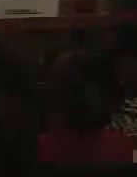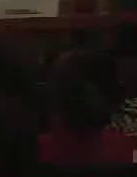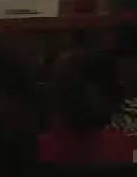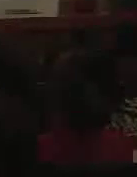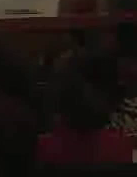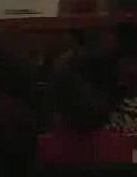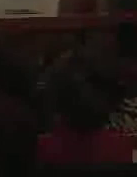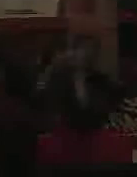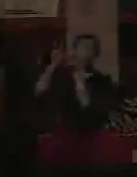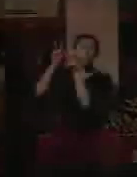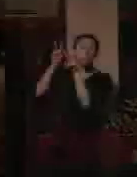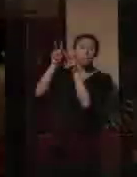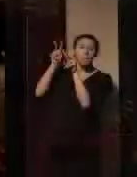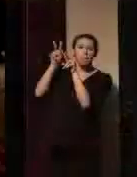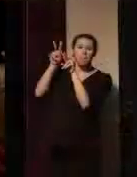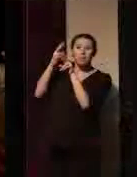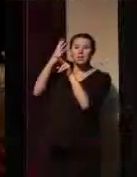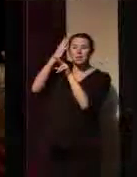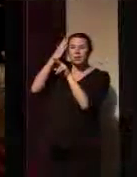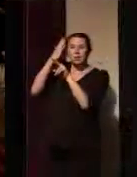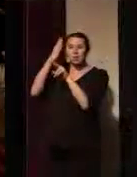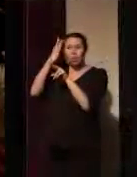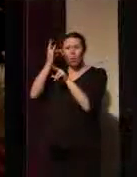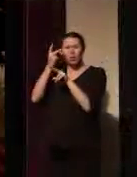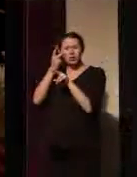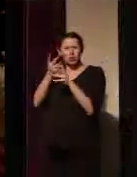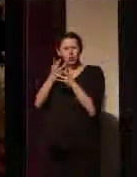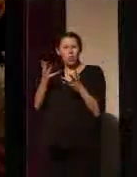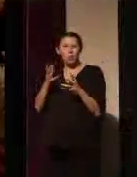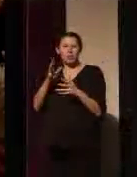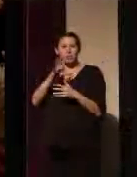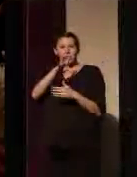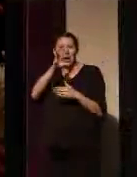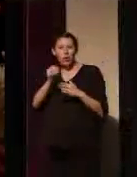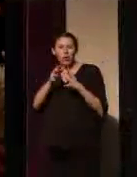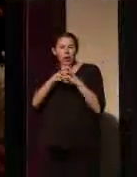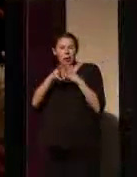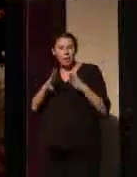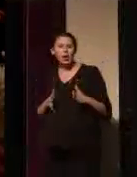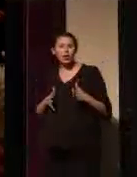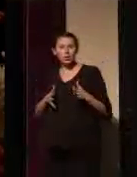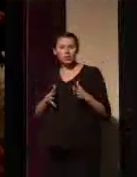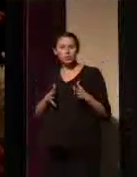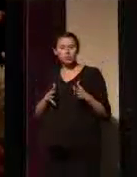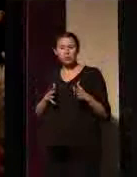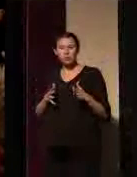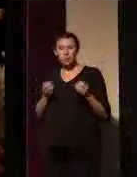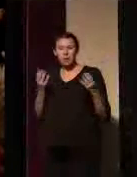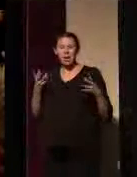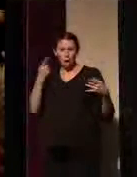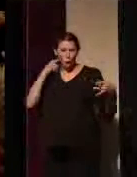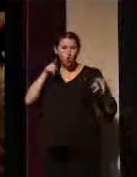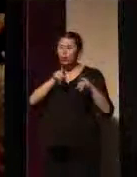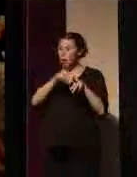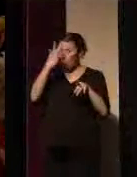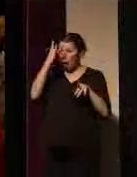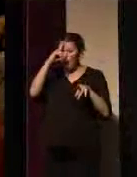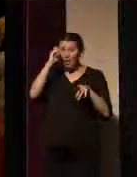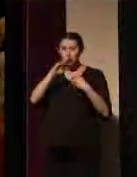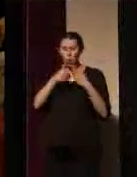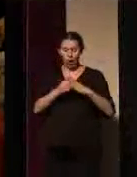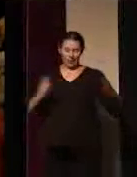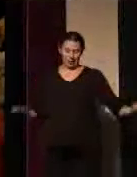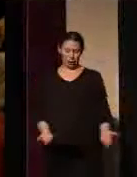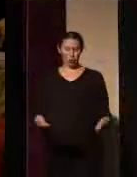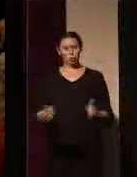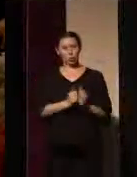bottom, that's why you see so much of African Americans in large percentages agreeing with each other, because we all down here together.